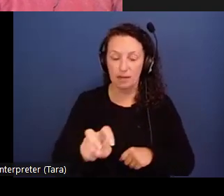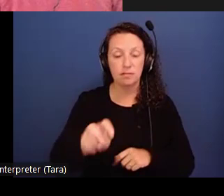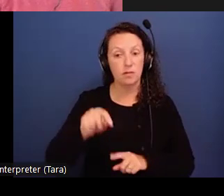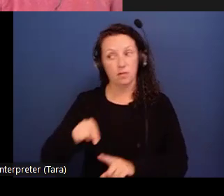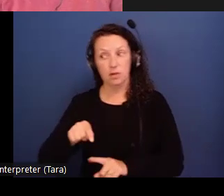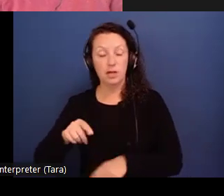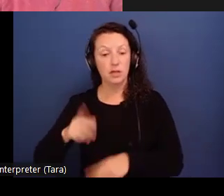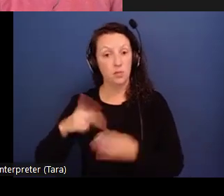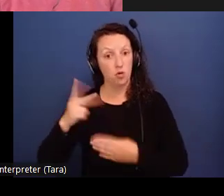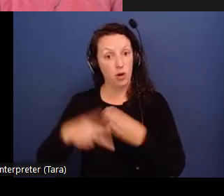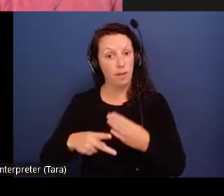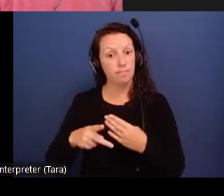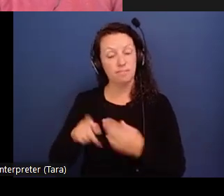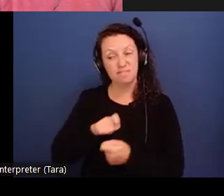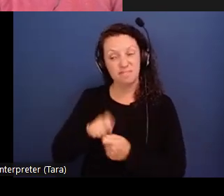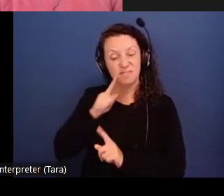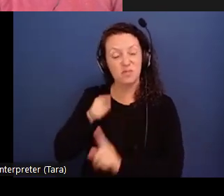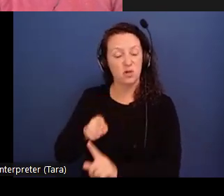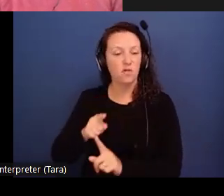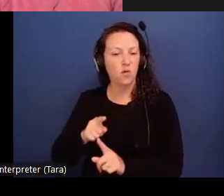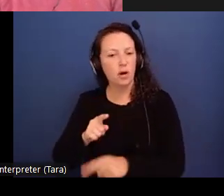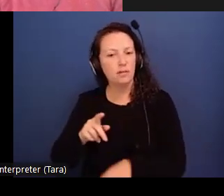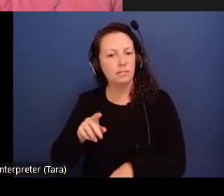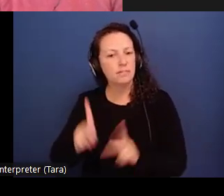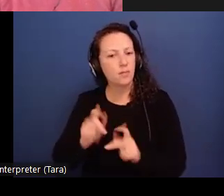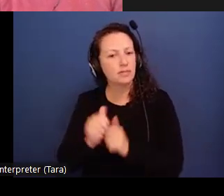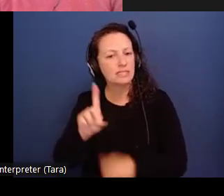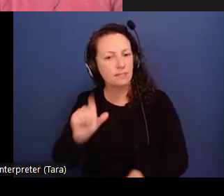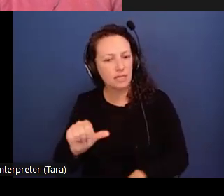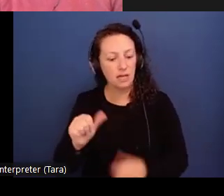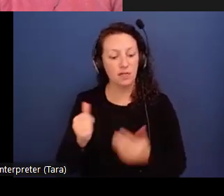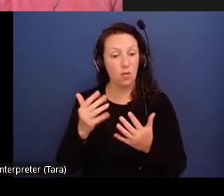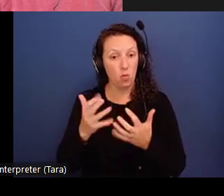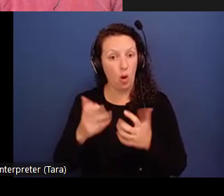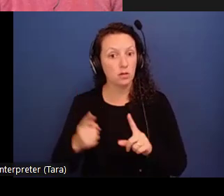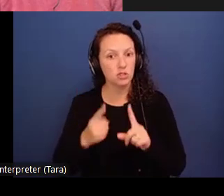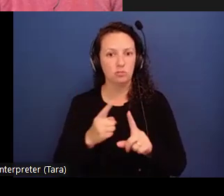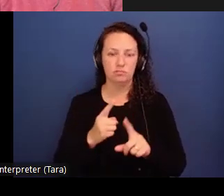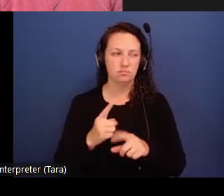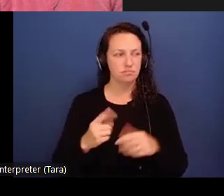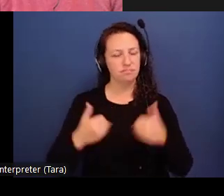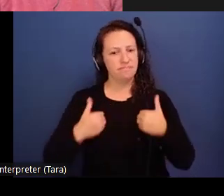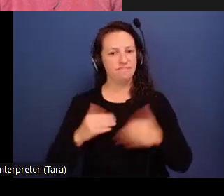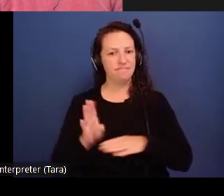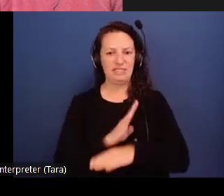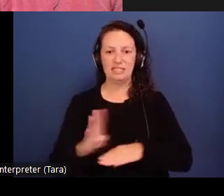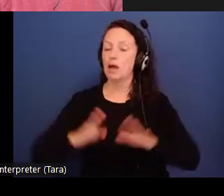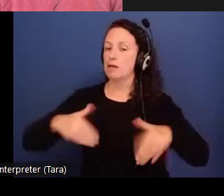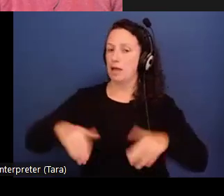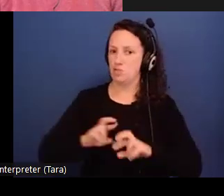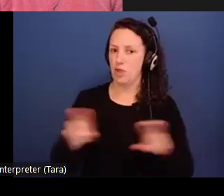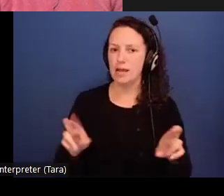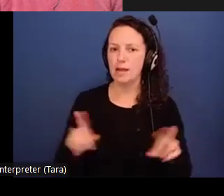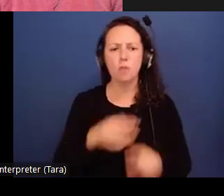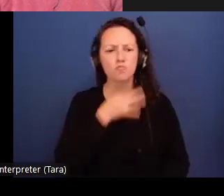that, we like to call them want to be entrepreneurs, because they're not on that stage yet, but they're